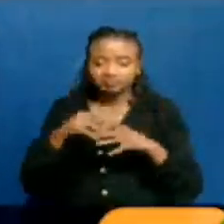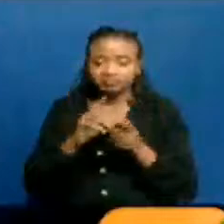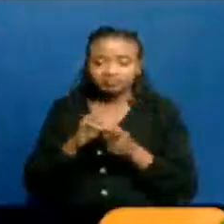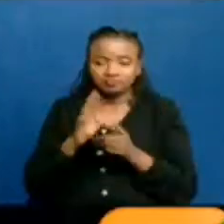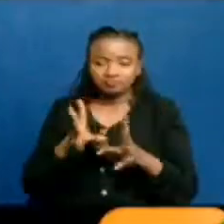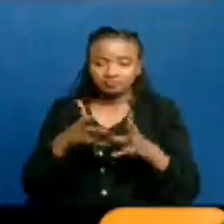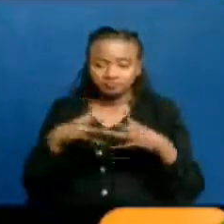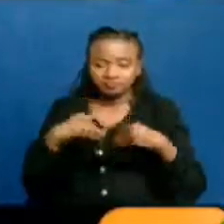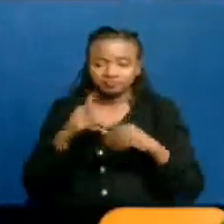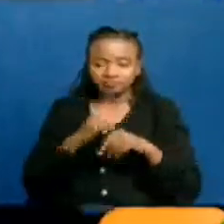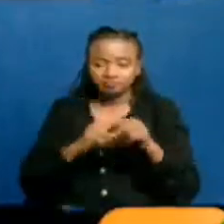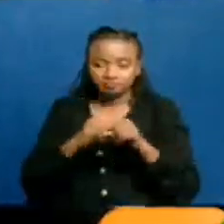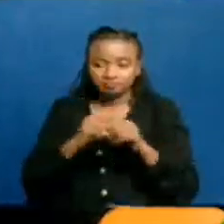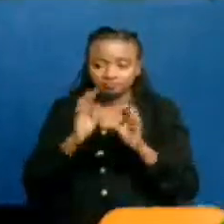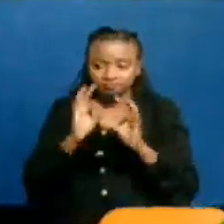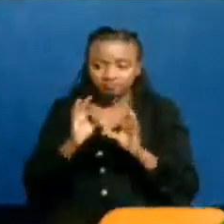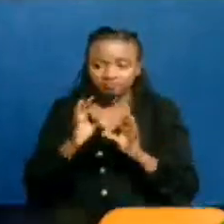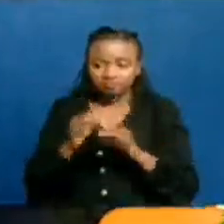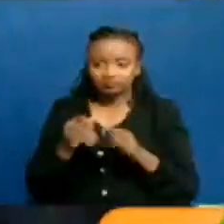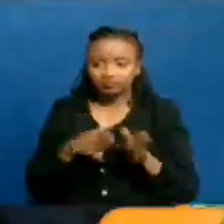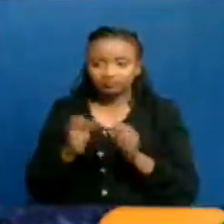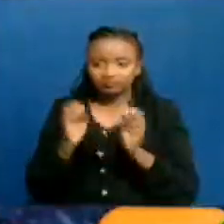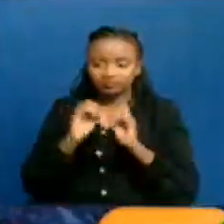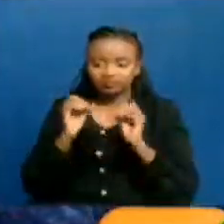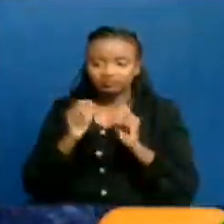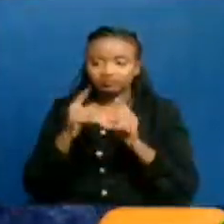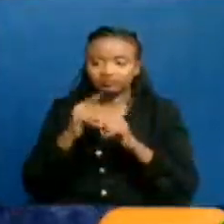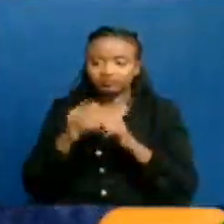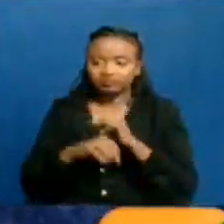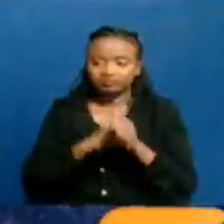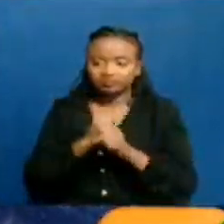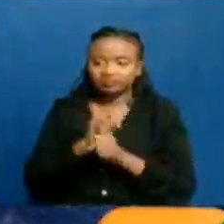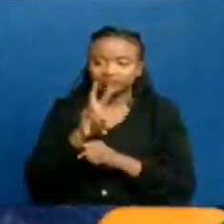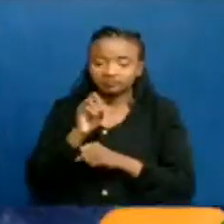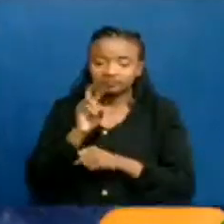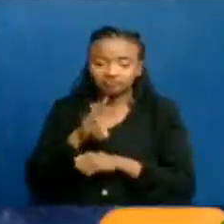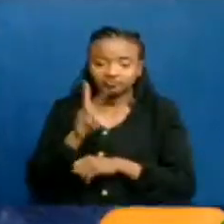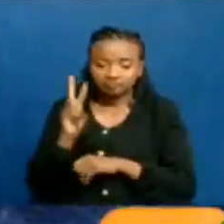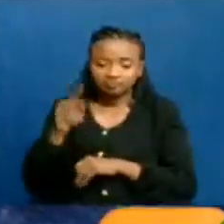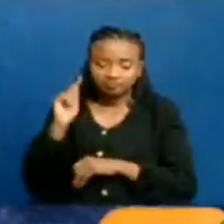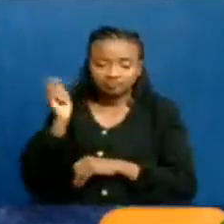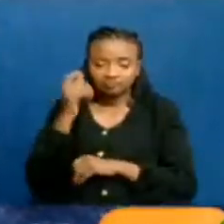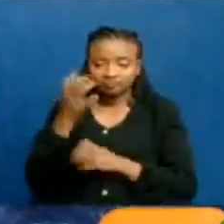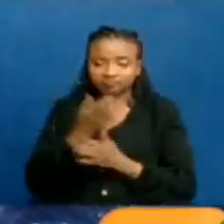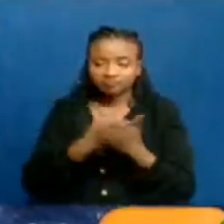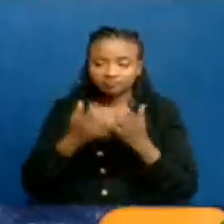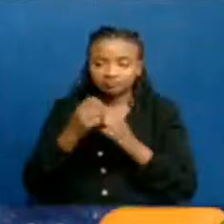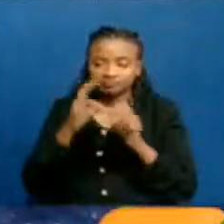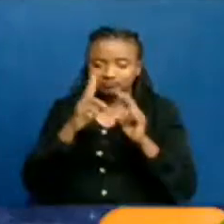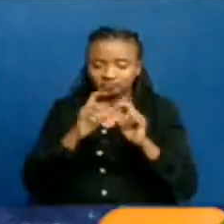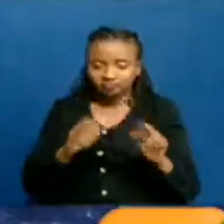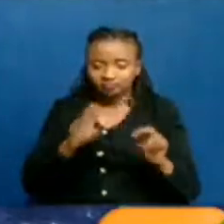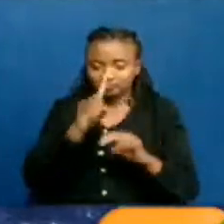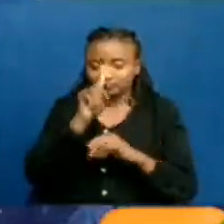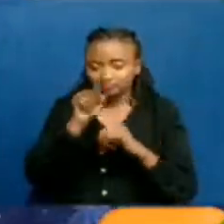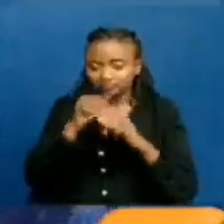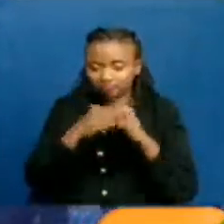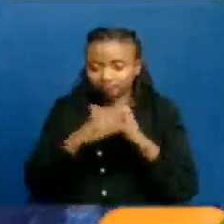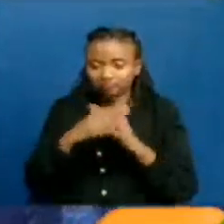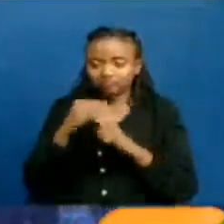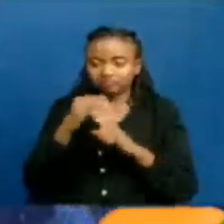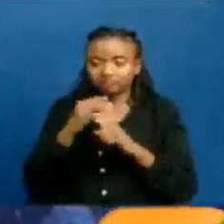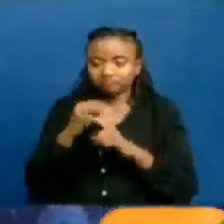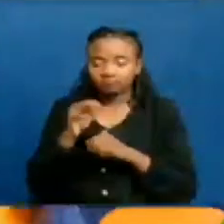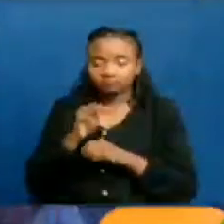energy. According to the 2022 Kenya Economic Survey, 1.9 million households in